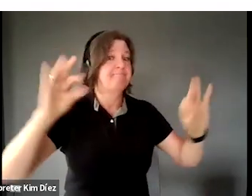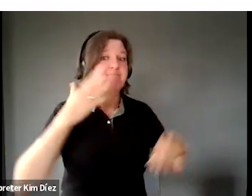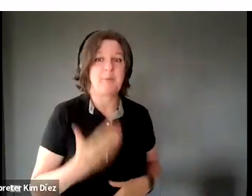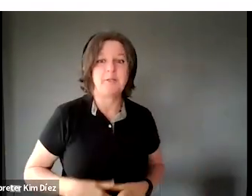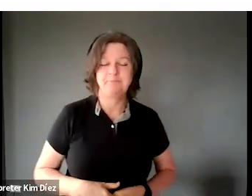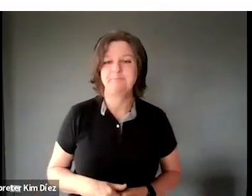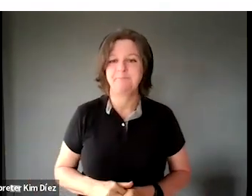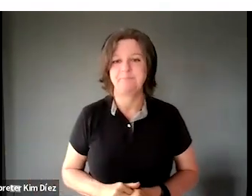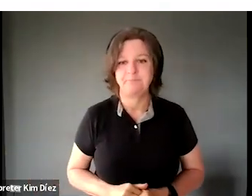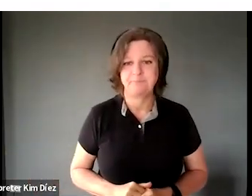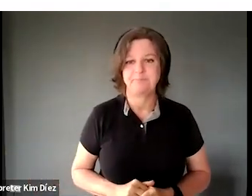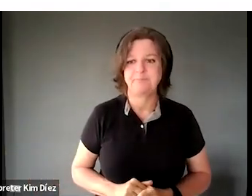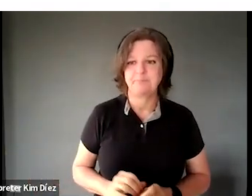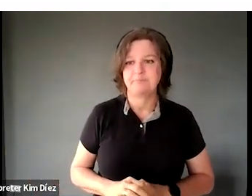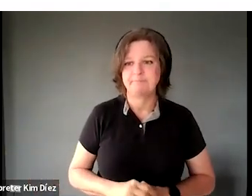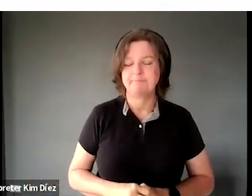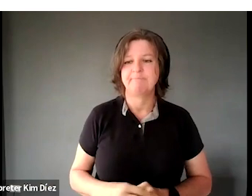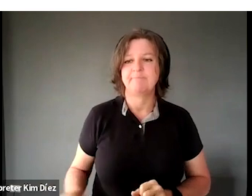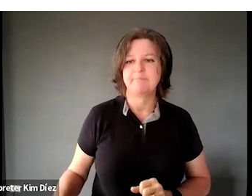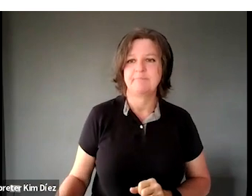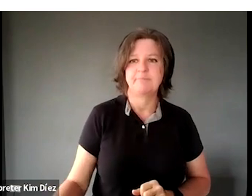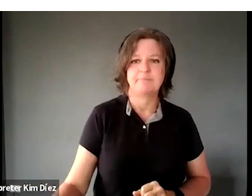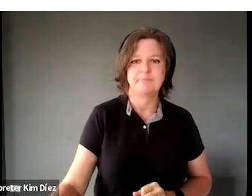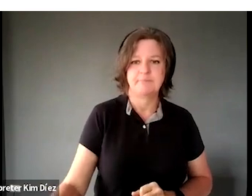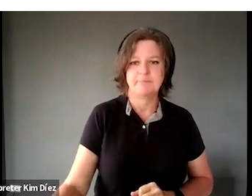something that's more general.